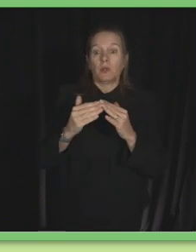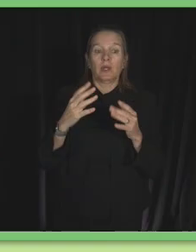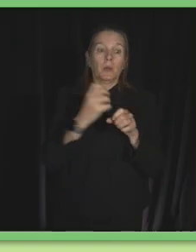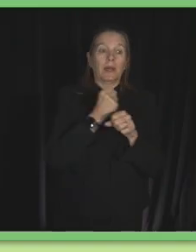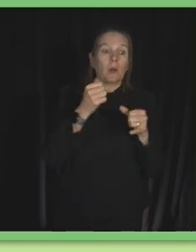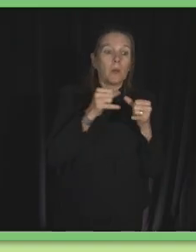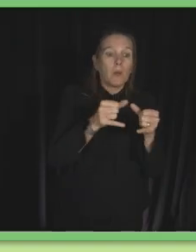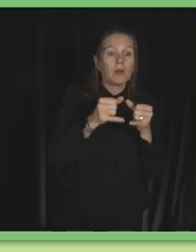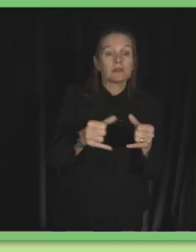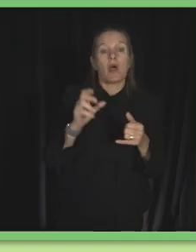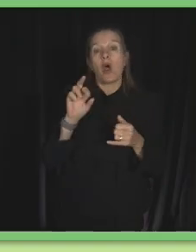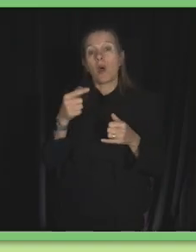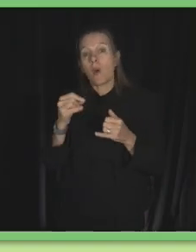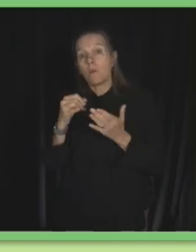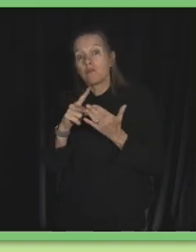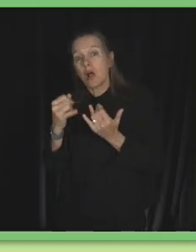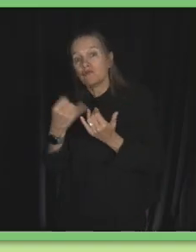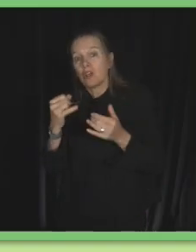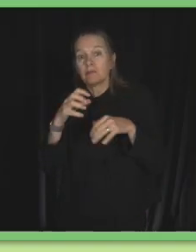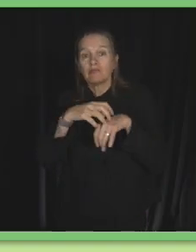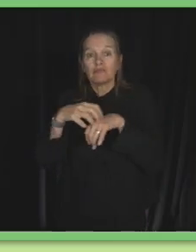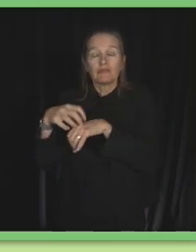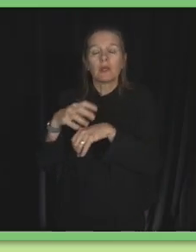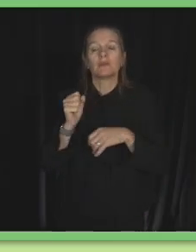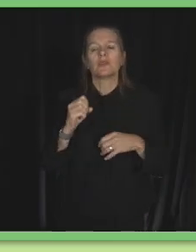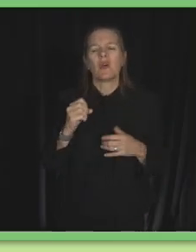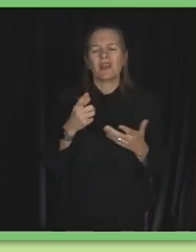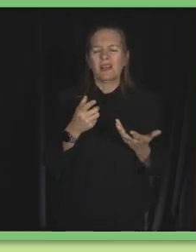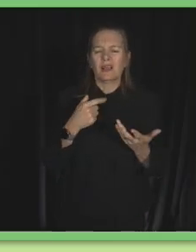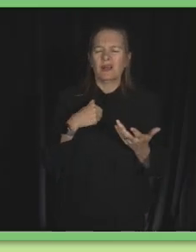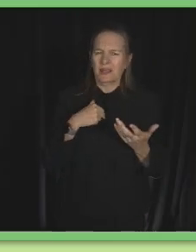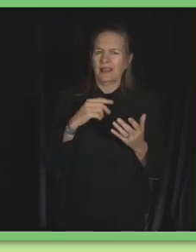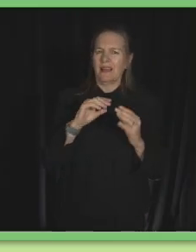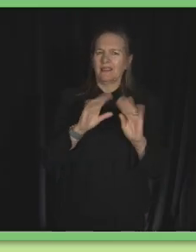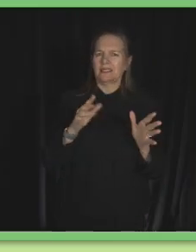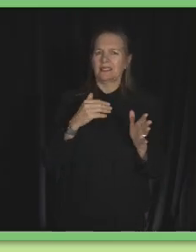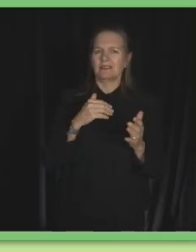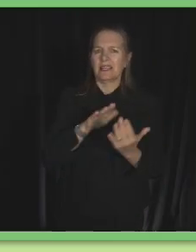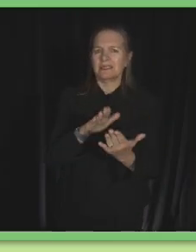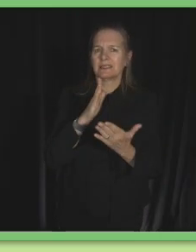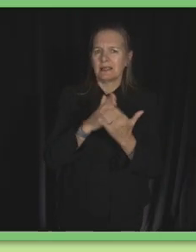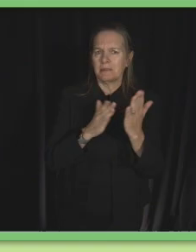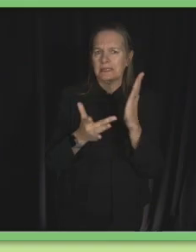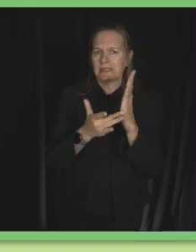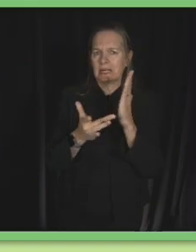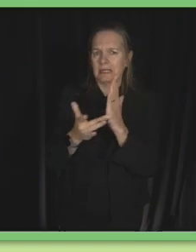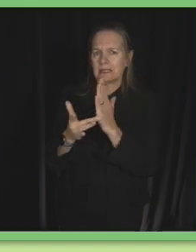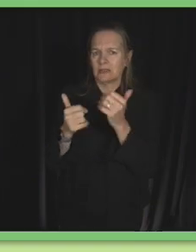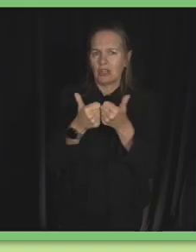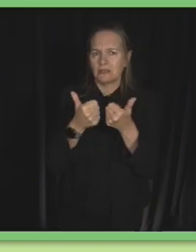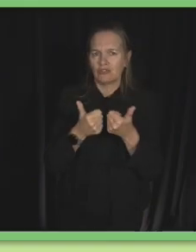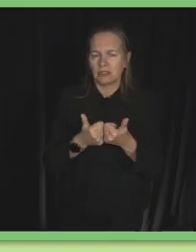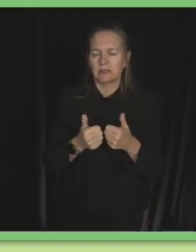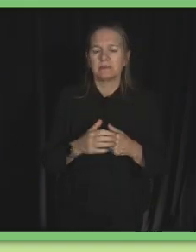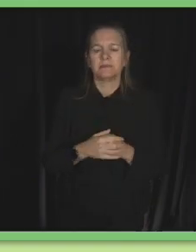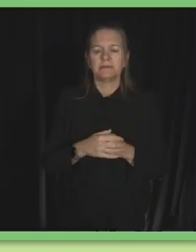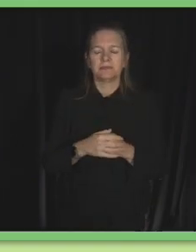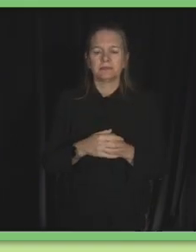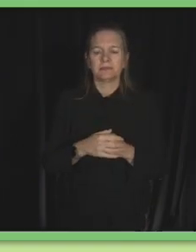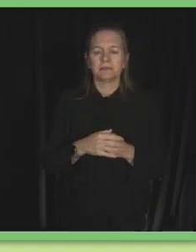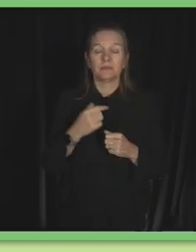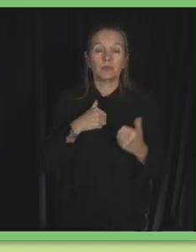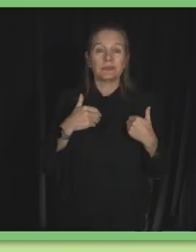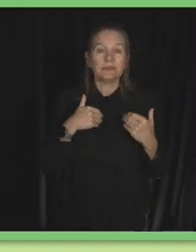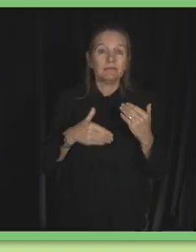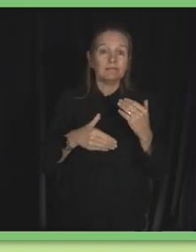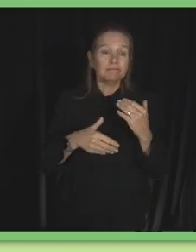So as you can imagine with any acquisition, we faced a number of tech challenges. We had additional